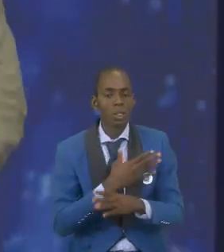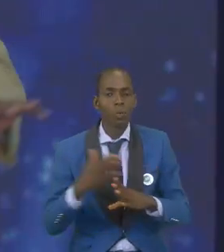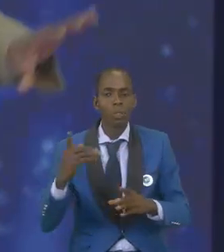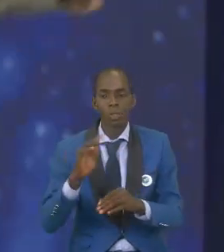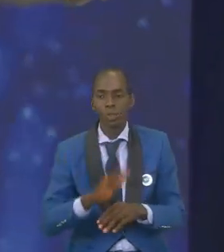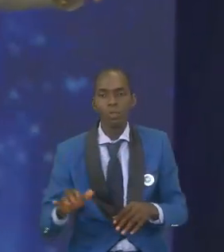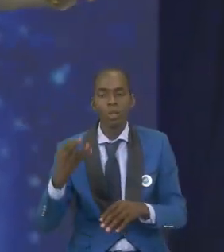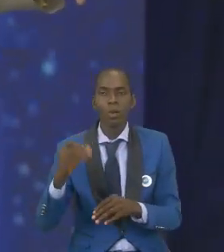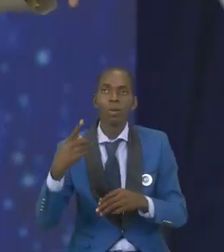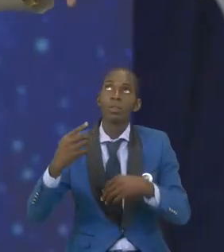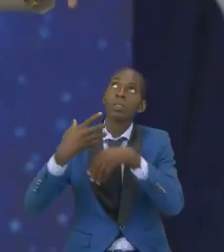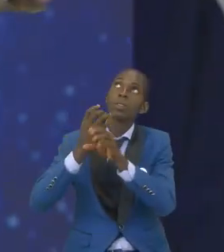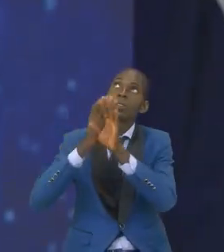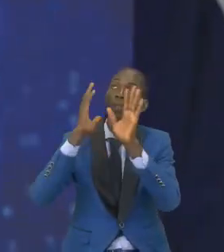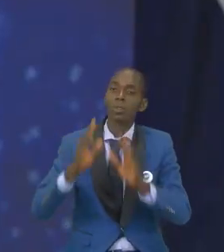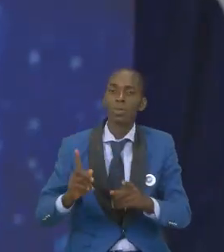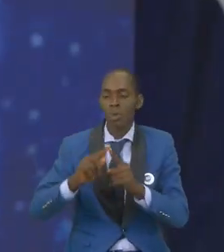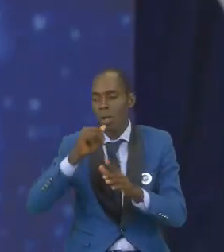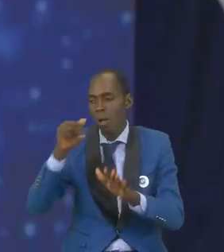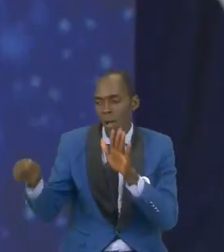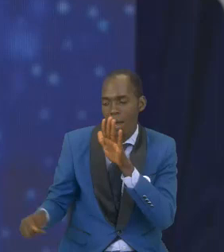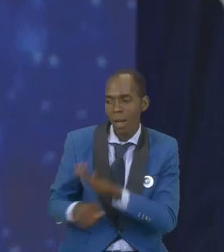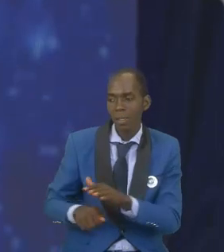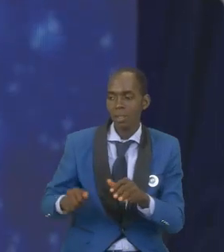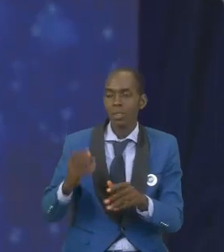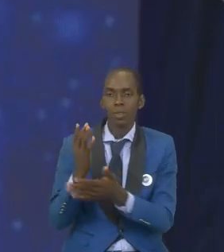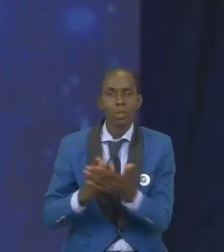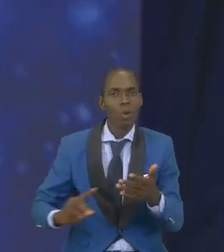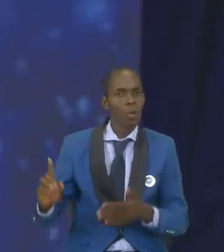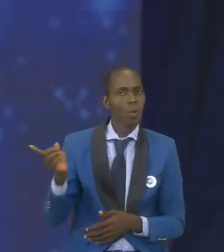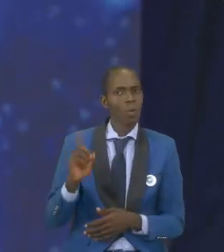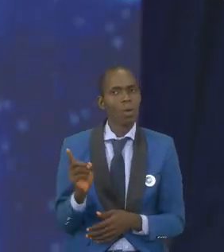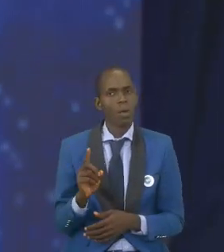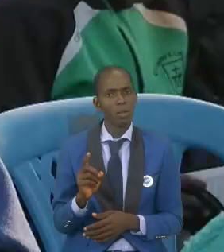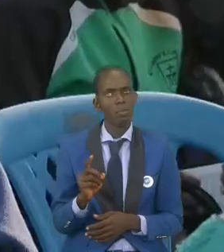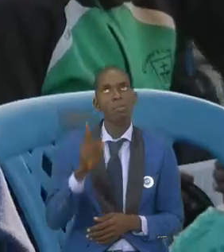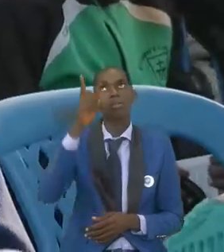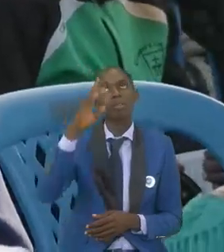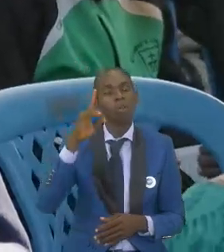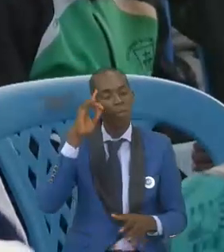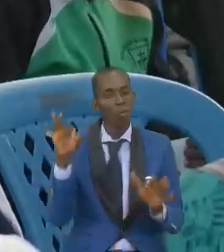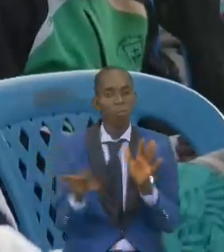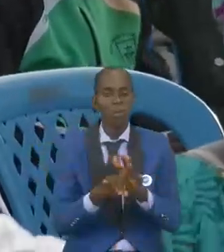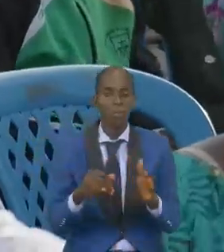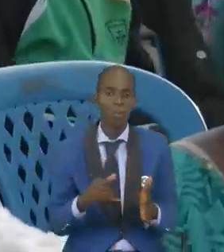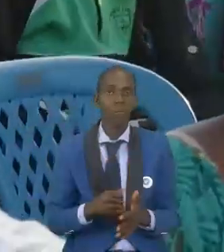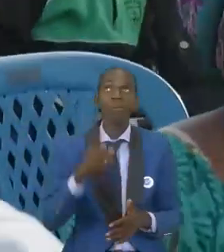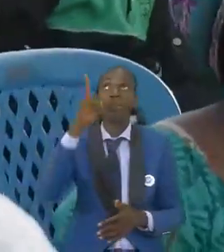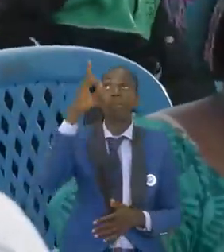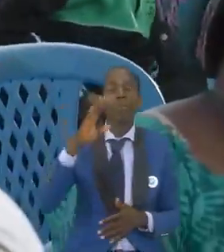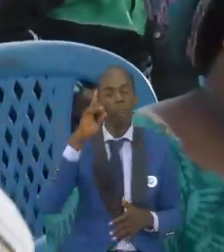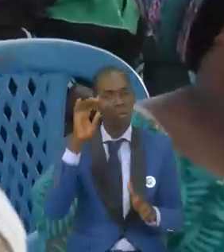the Creator to be hibernating and hiding somewhere. God forbid. I said,